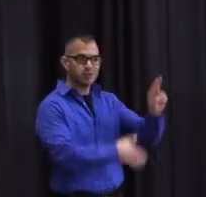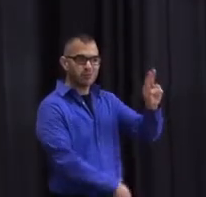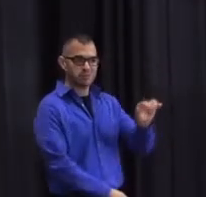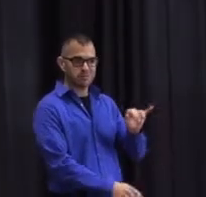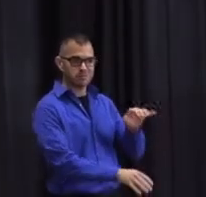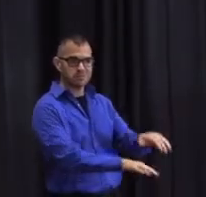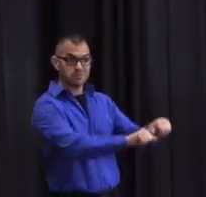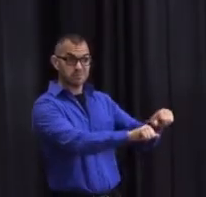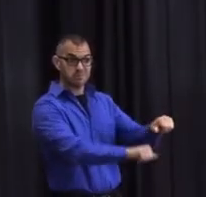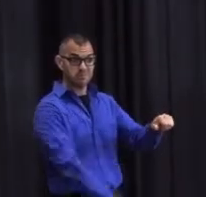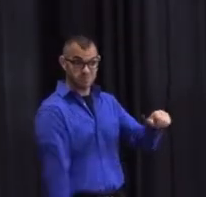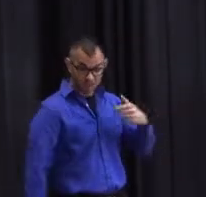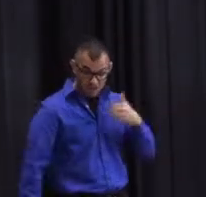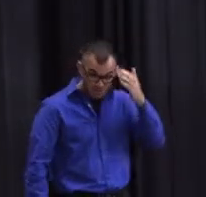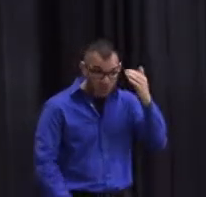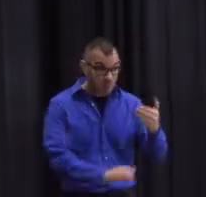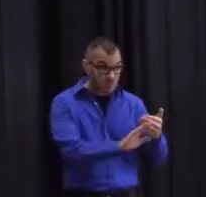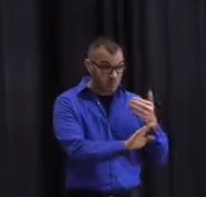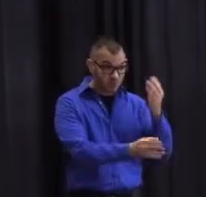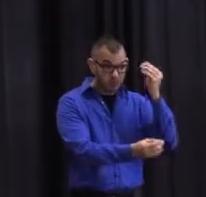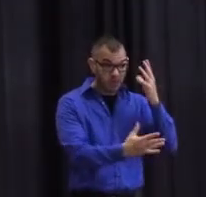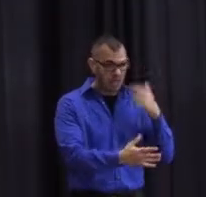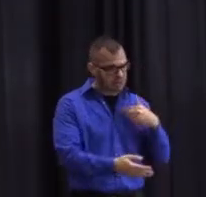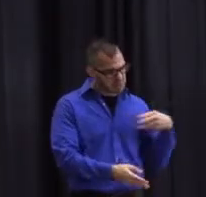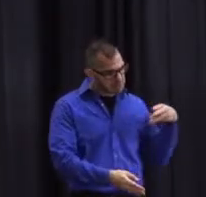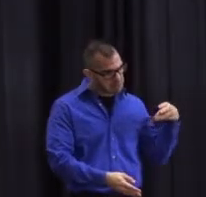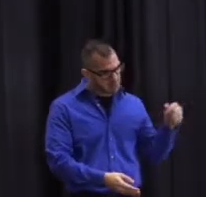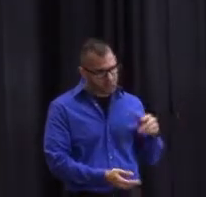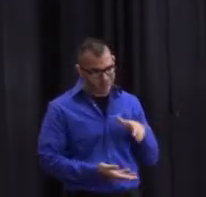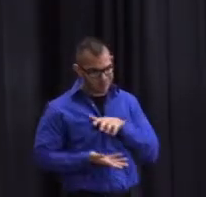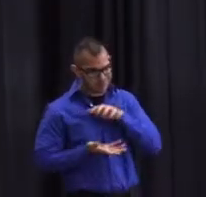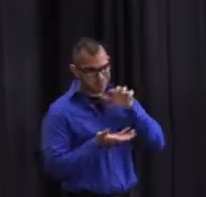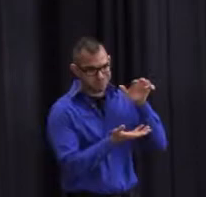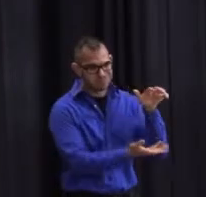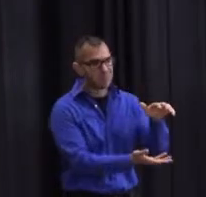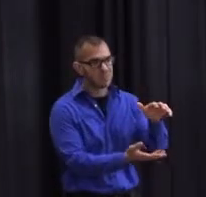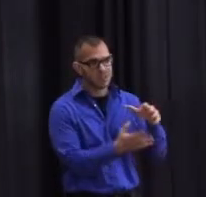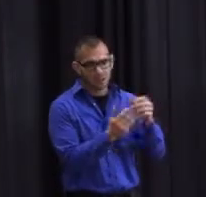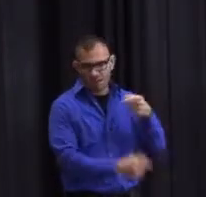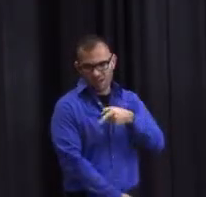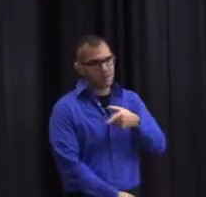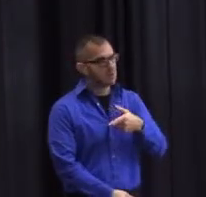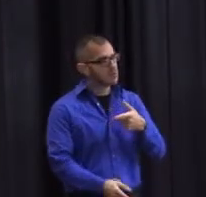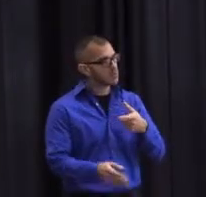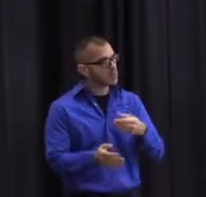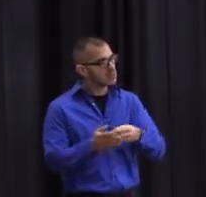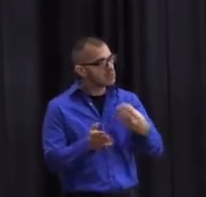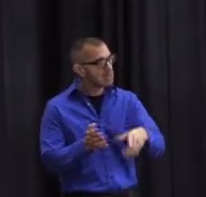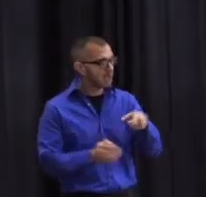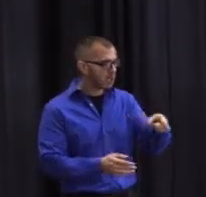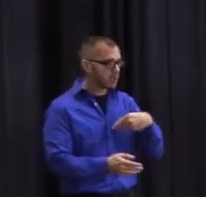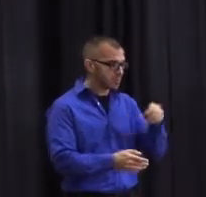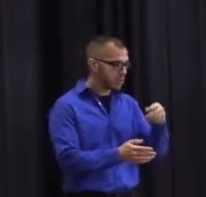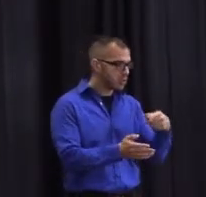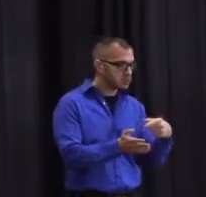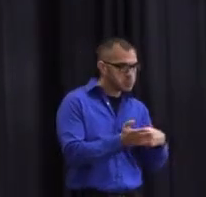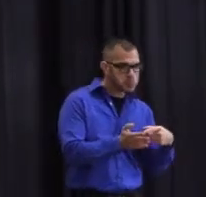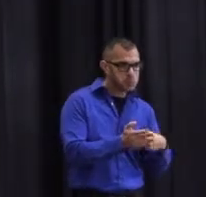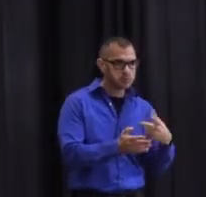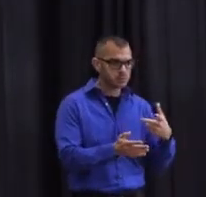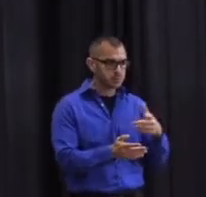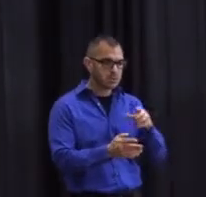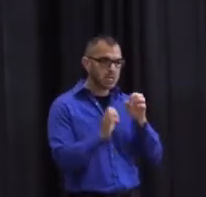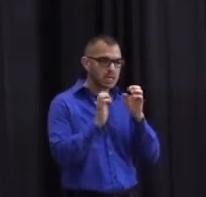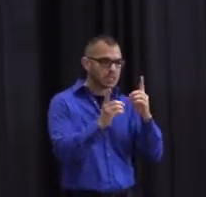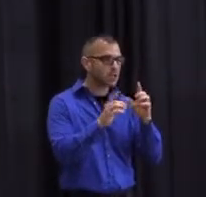university. If I knew that I wasn't going to have to pay all of this extra money beyond tuition for textbooks and